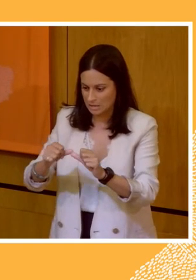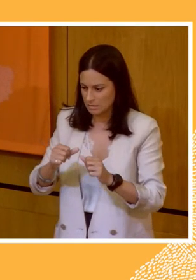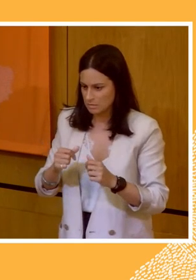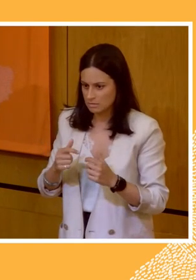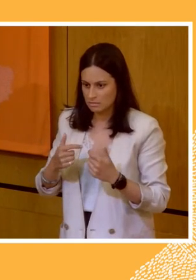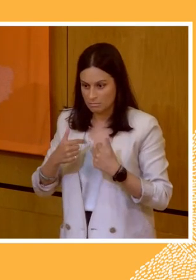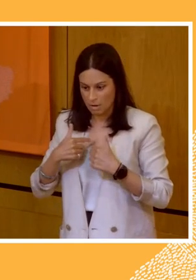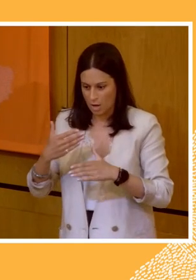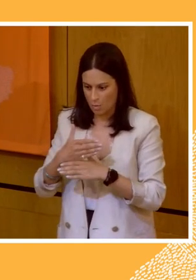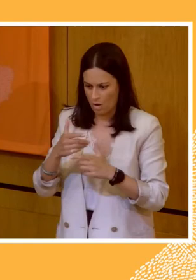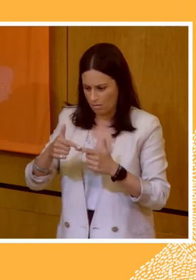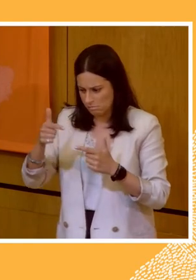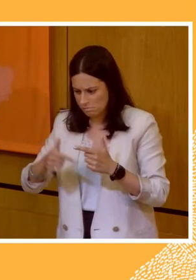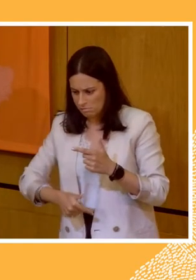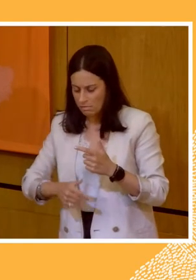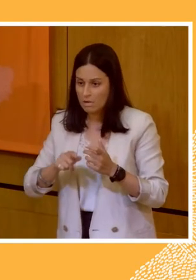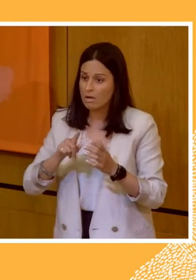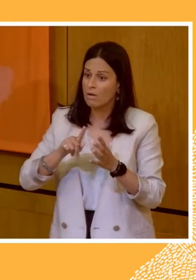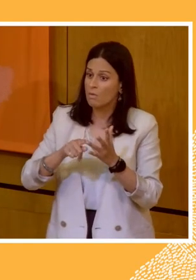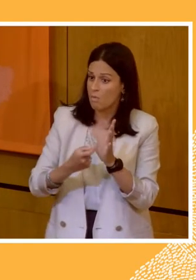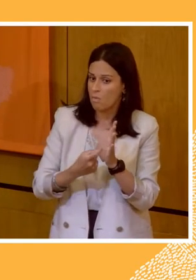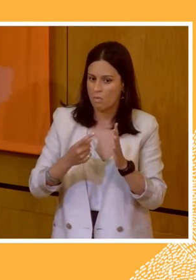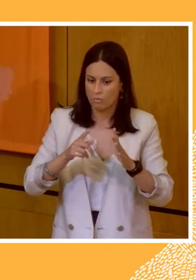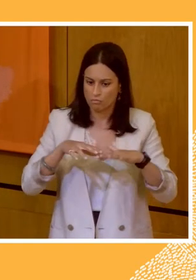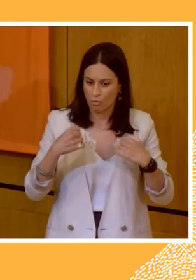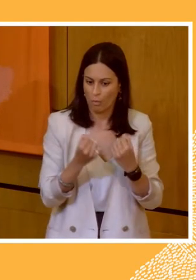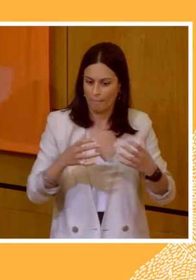of work that you're doing as an artist or as a group of people,